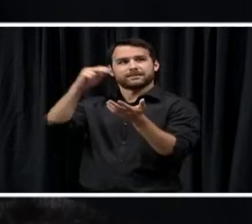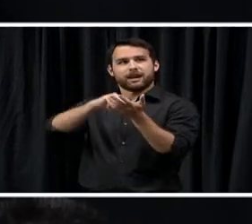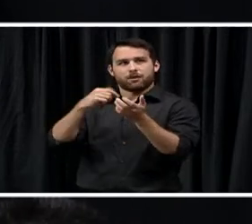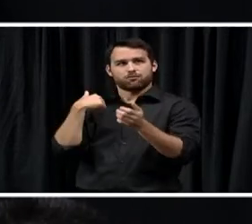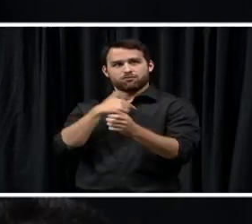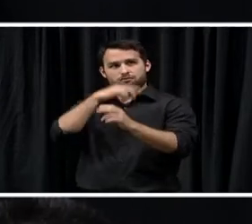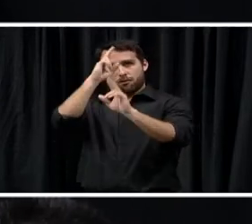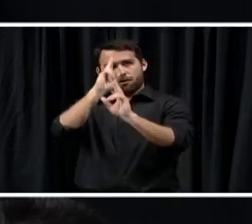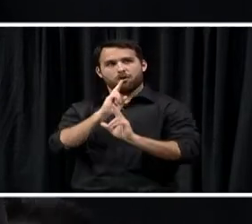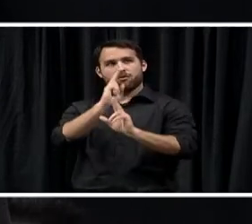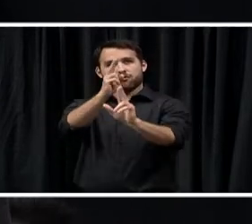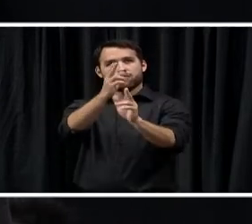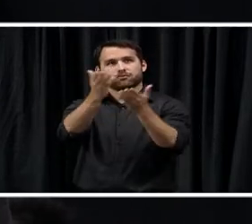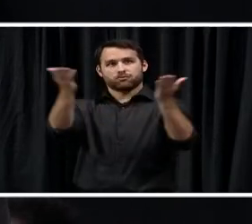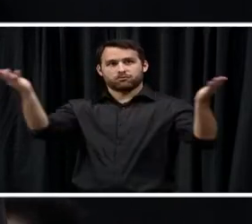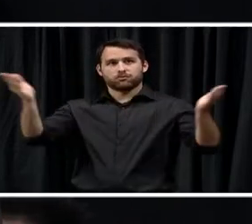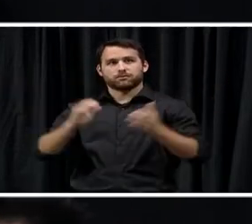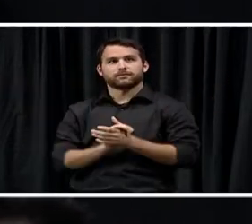honored.